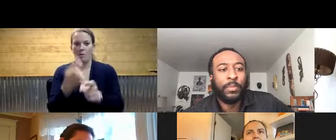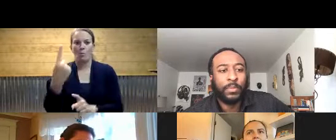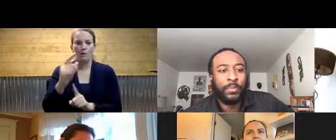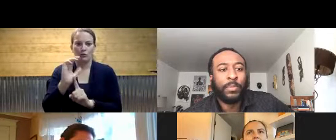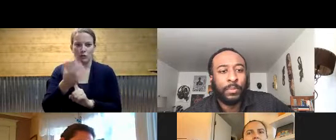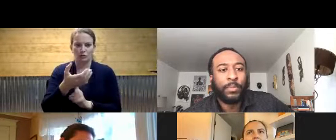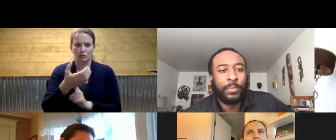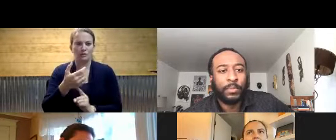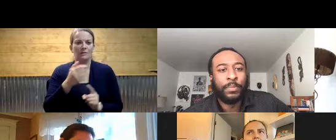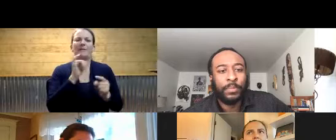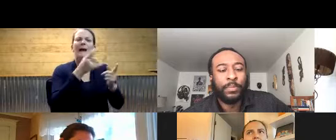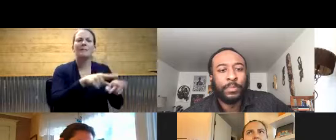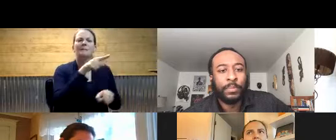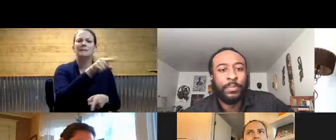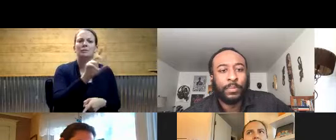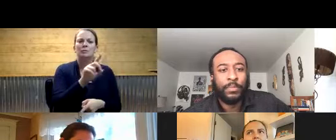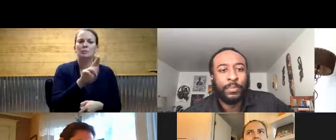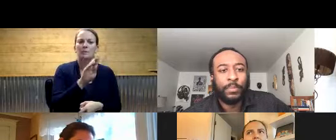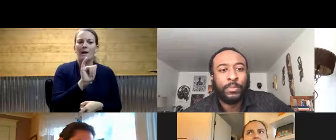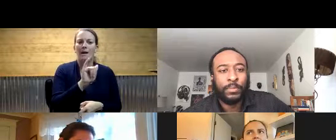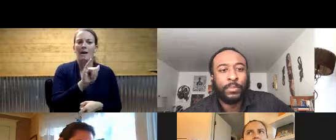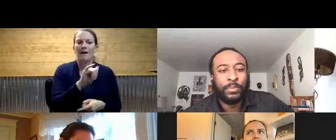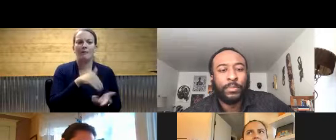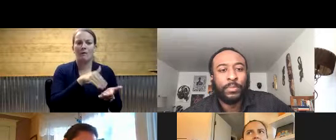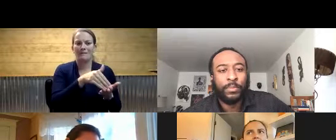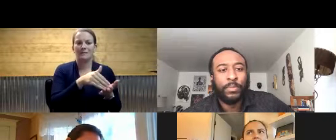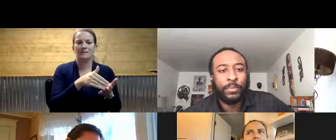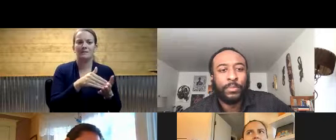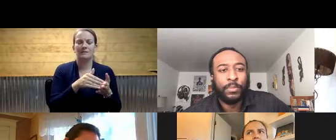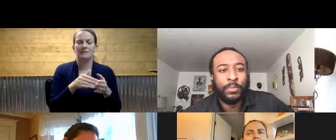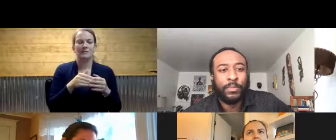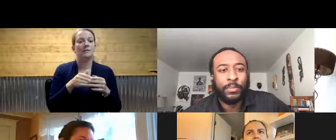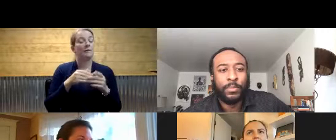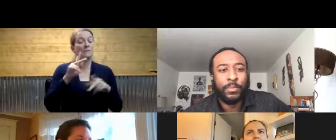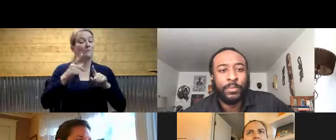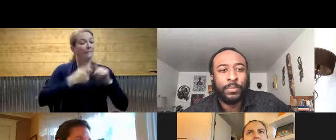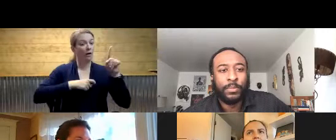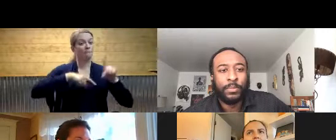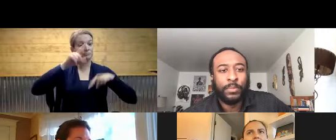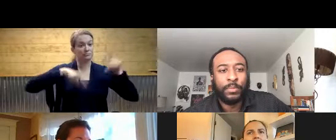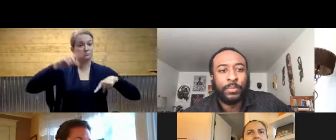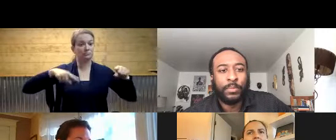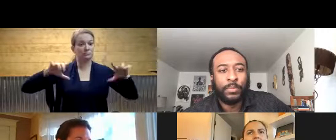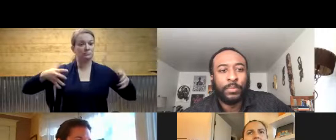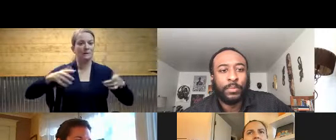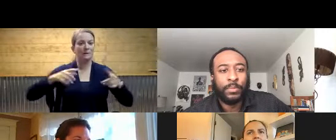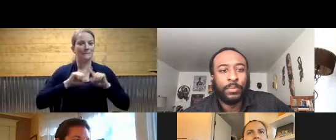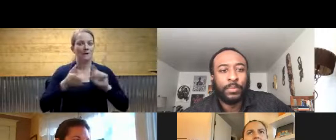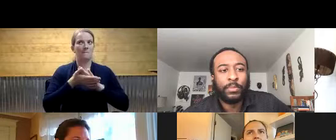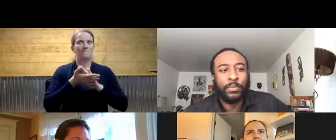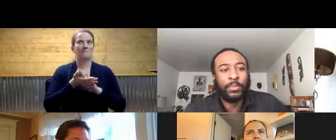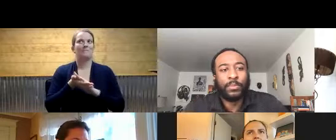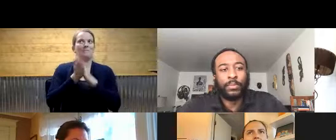lot. Everyone following a similar pattern of a culture because we've become one culture.